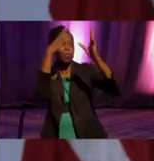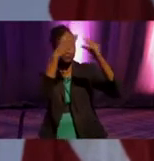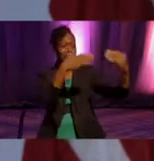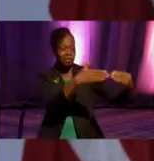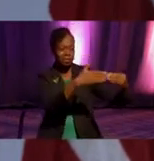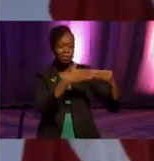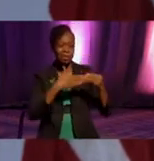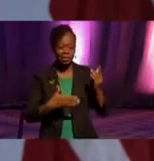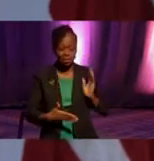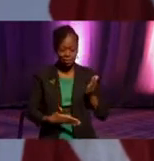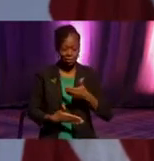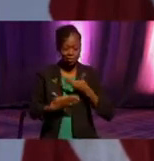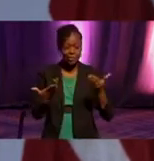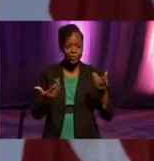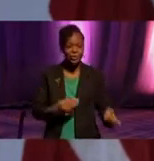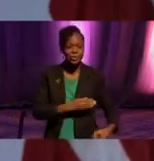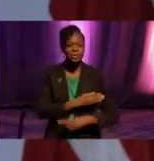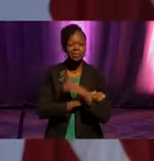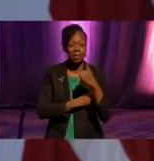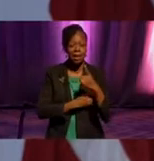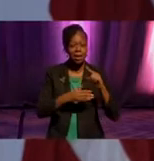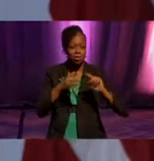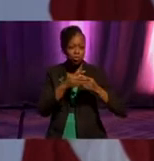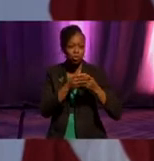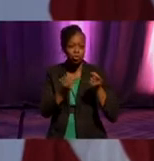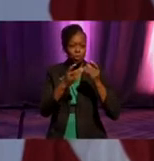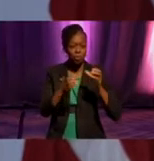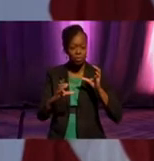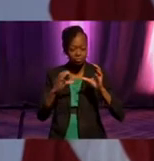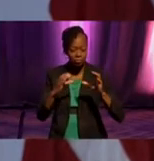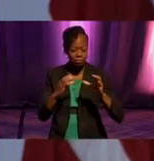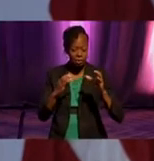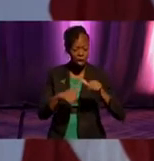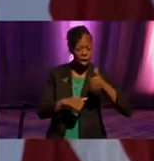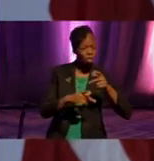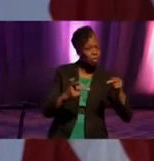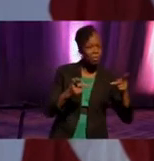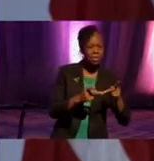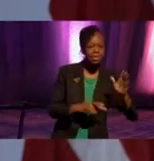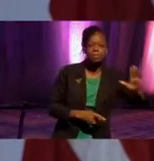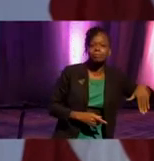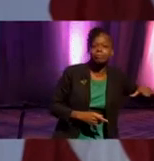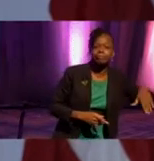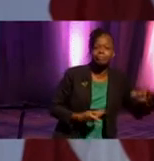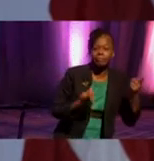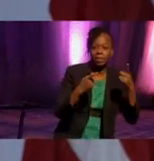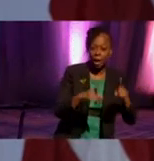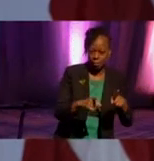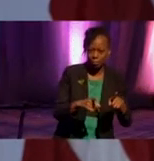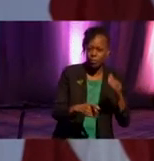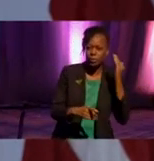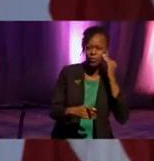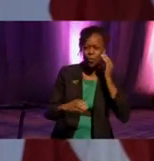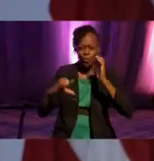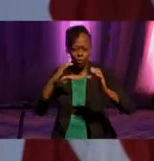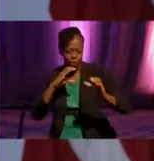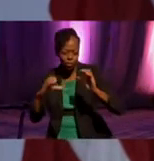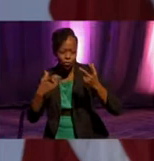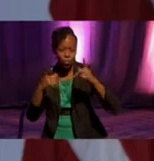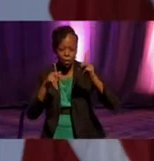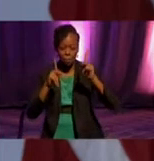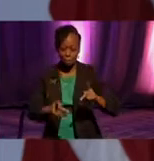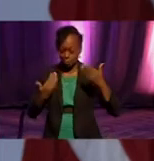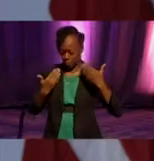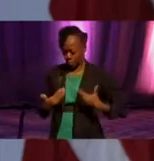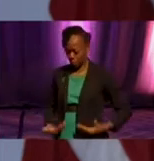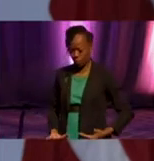light on a conversation that is in the shadows in so many other places. A conversation that allows people to be seen and for their stories to be heard